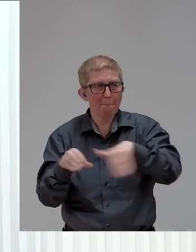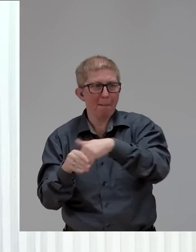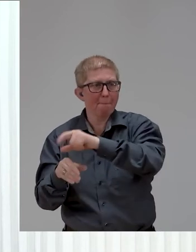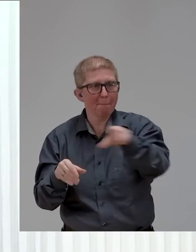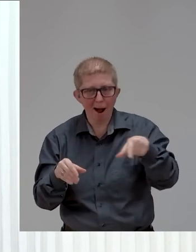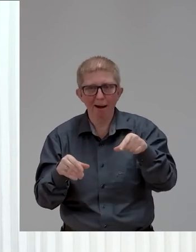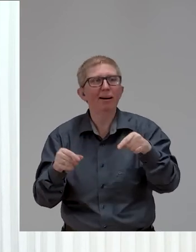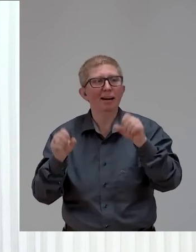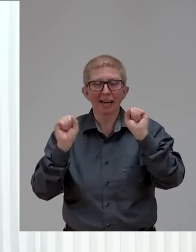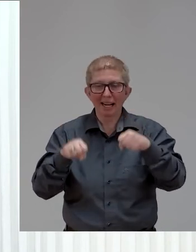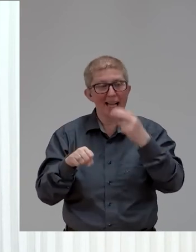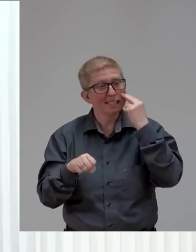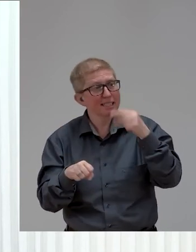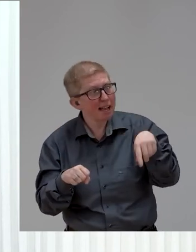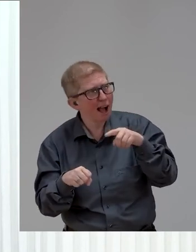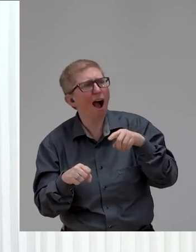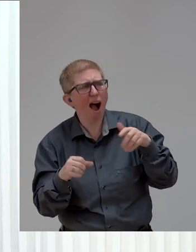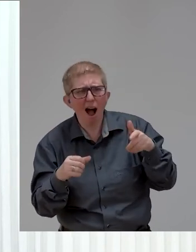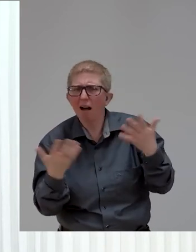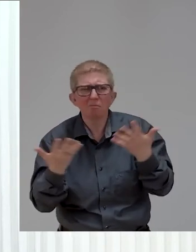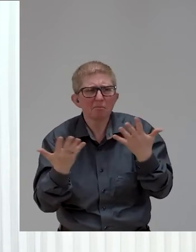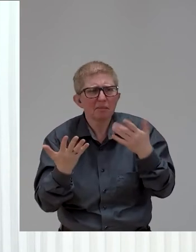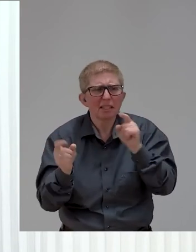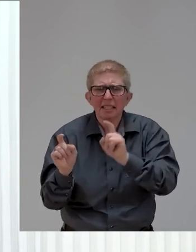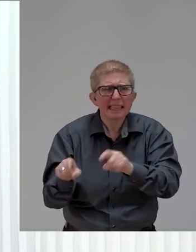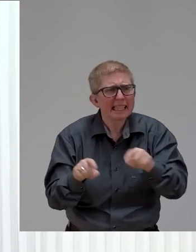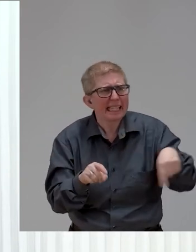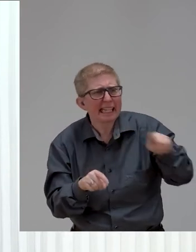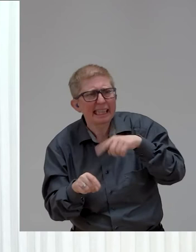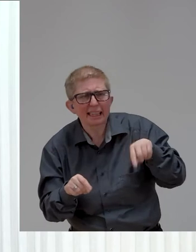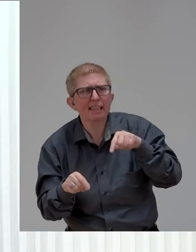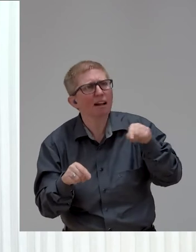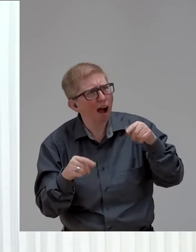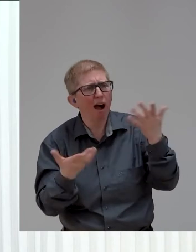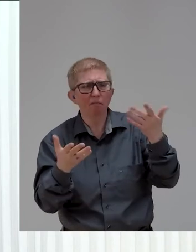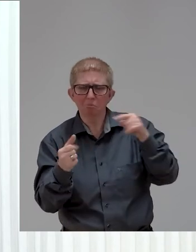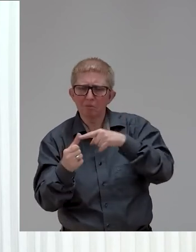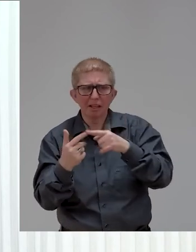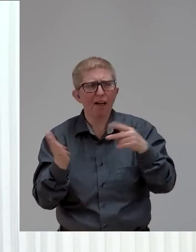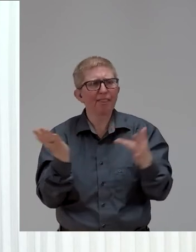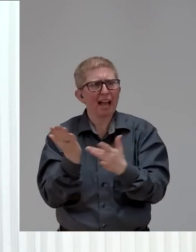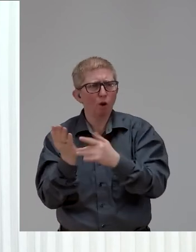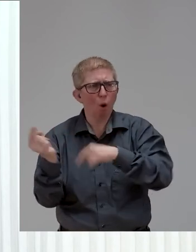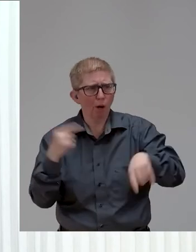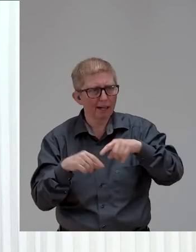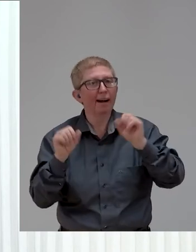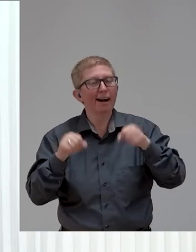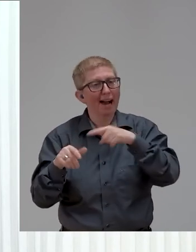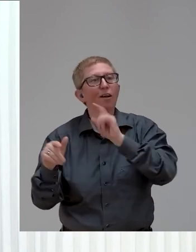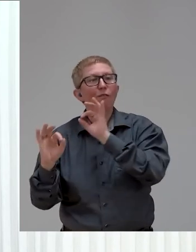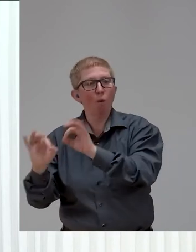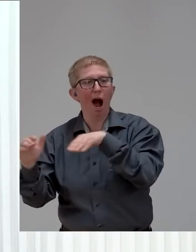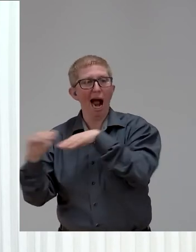conference that the team developed an accessibility guide of its own. Going forward, I hope we can continue relying on your